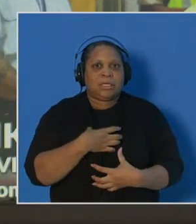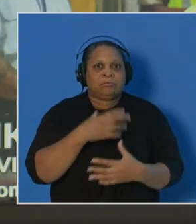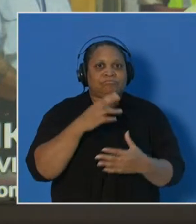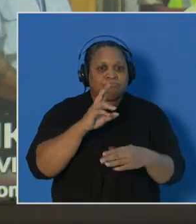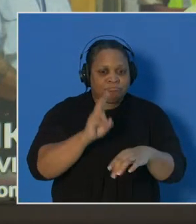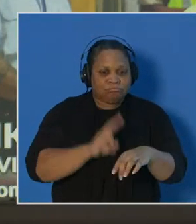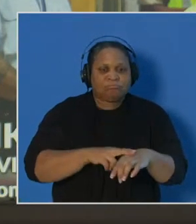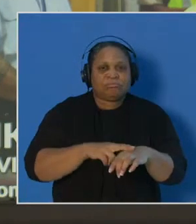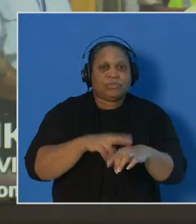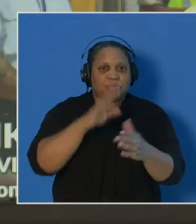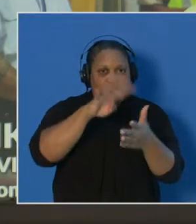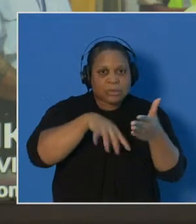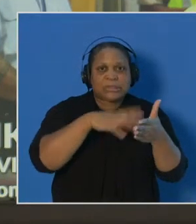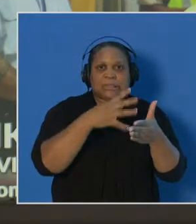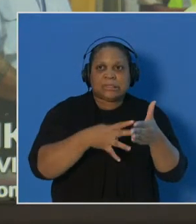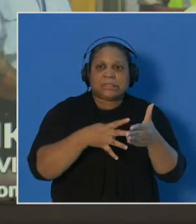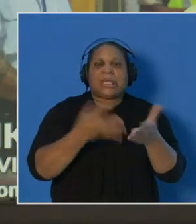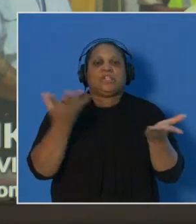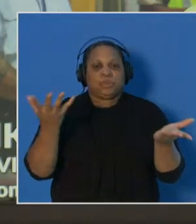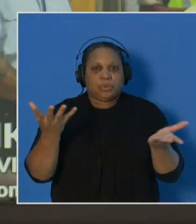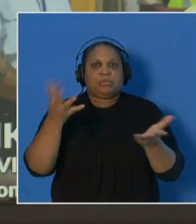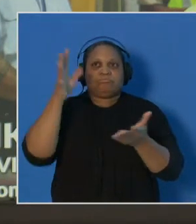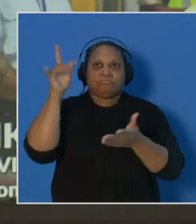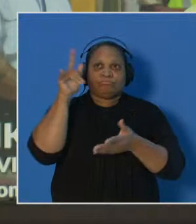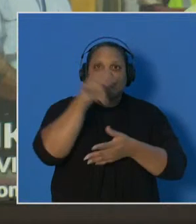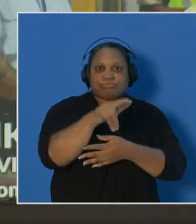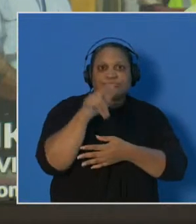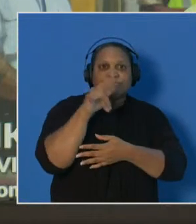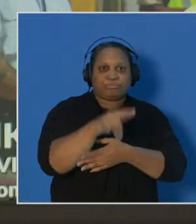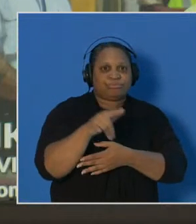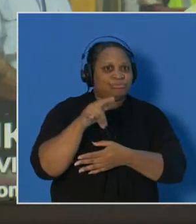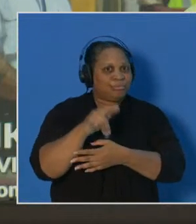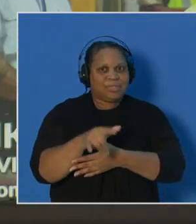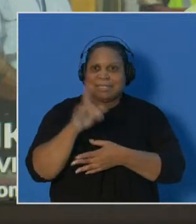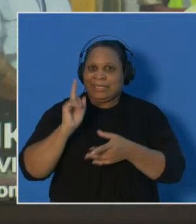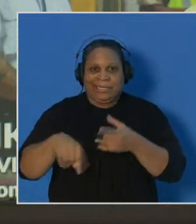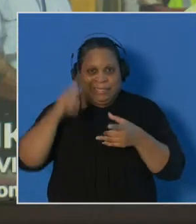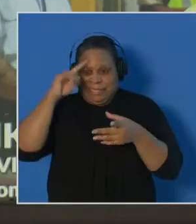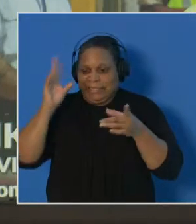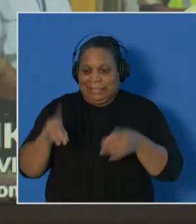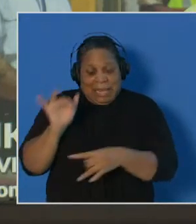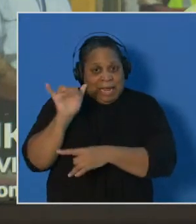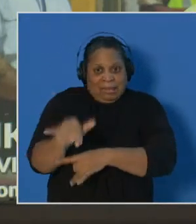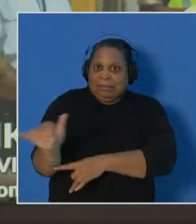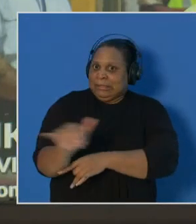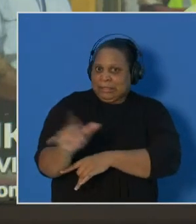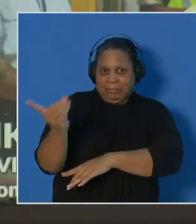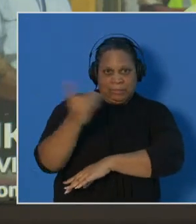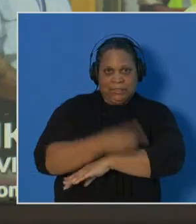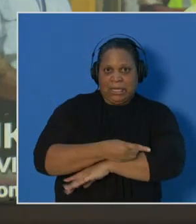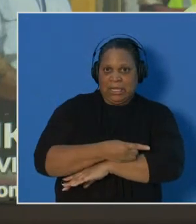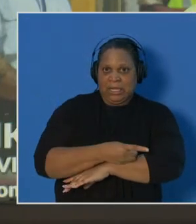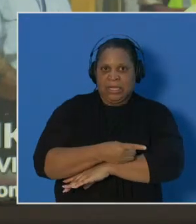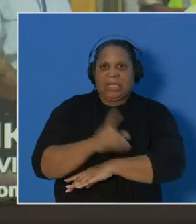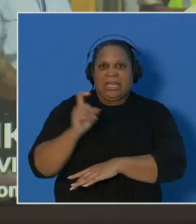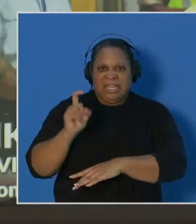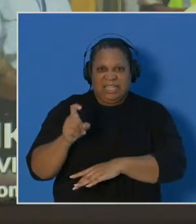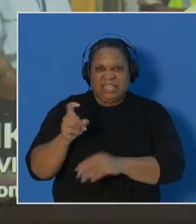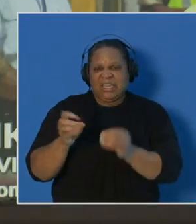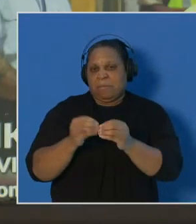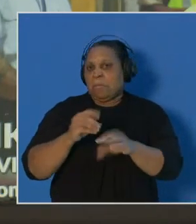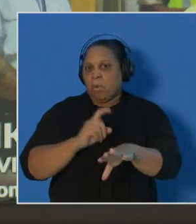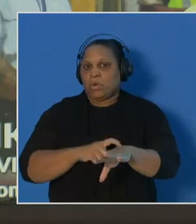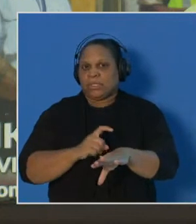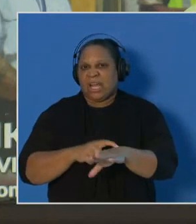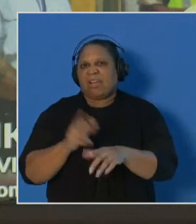commercial traffic. We cannot make that decision on the day of, as there is certainly advanced lead time which is needed